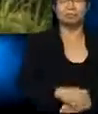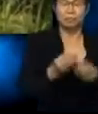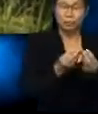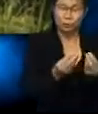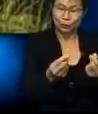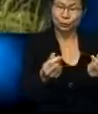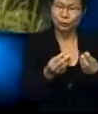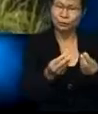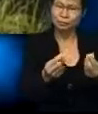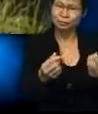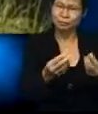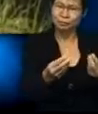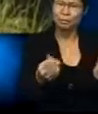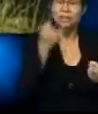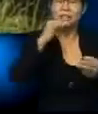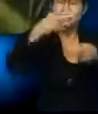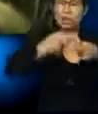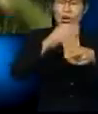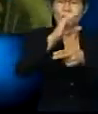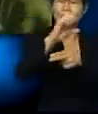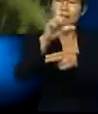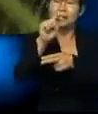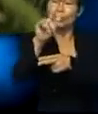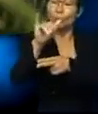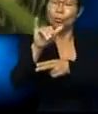The soil is called clay.